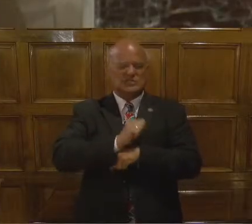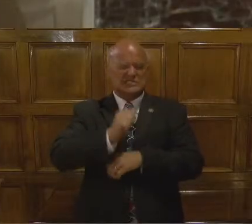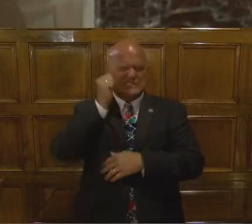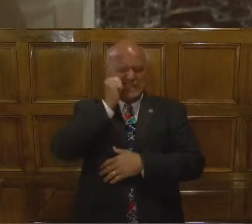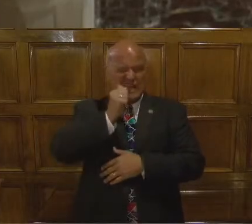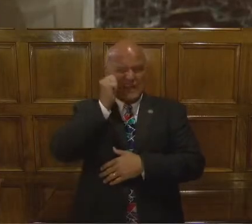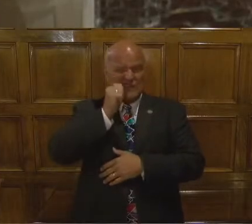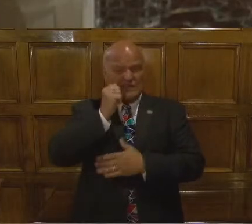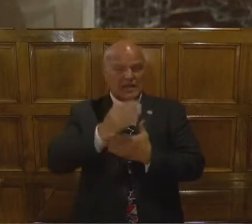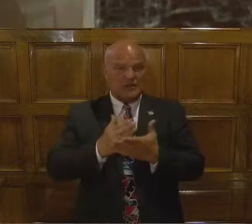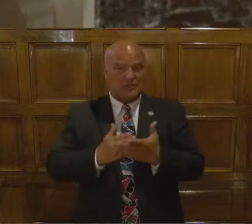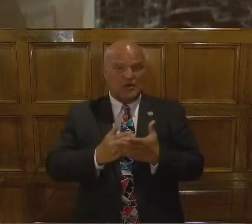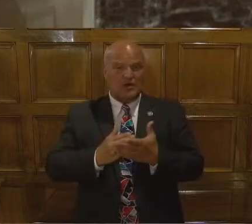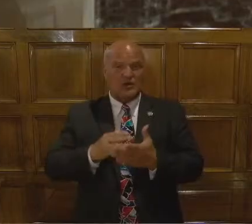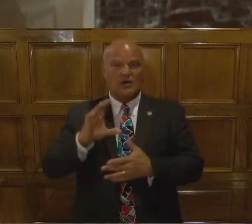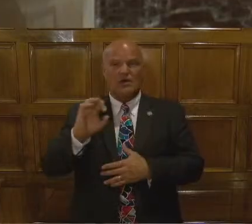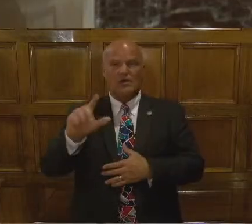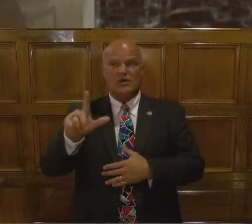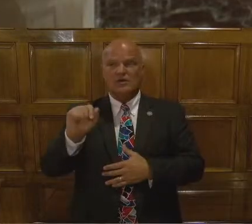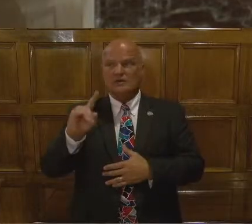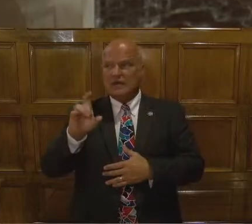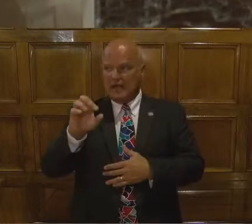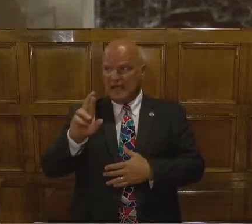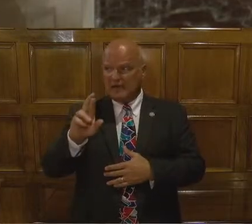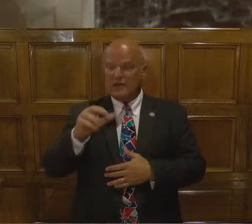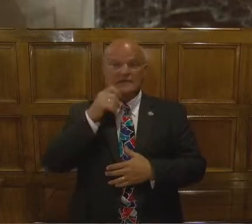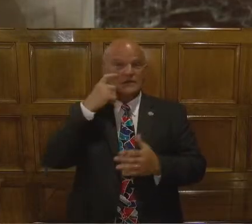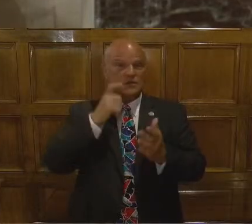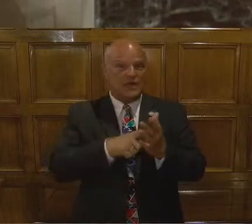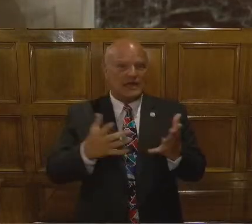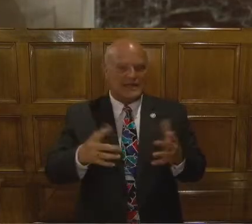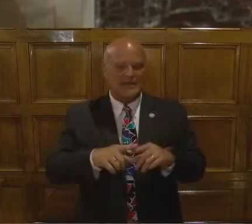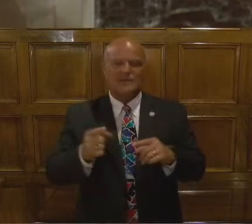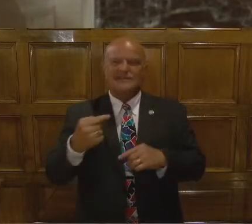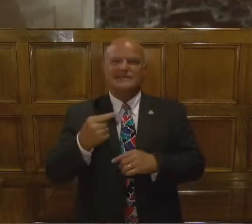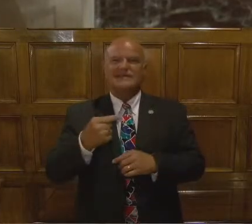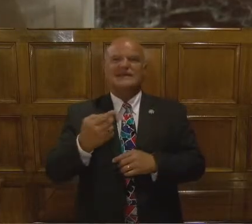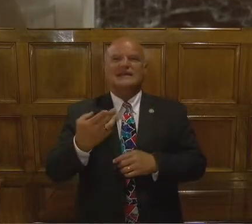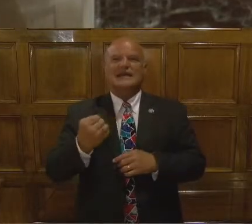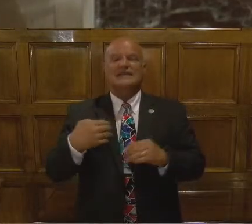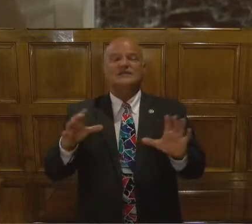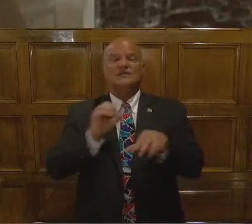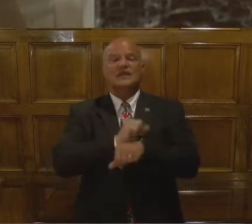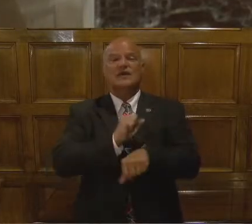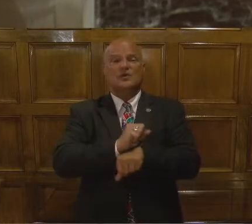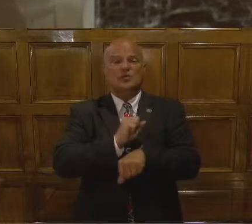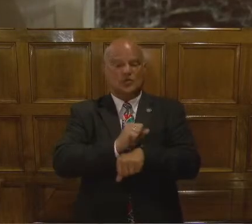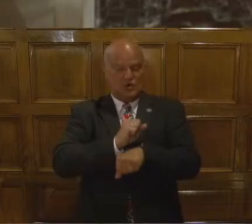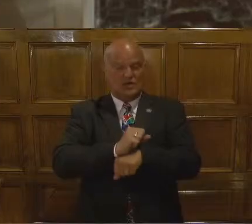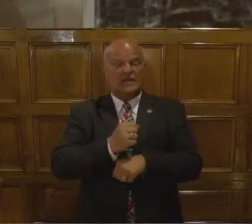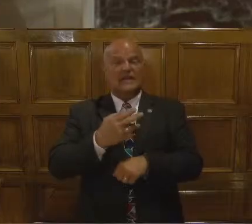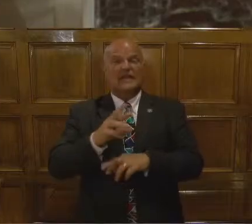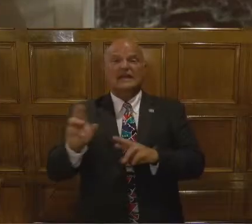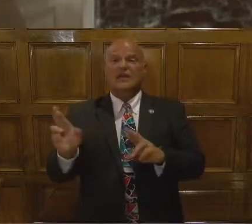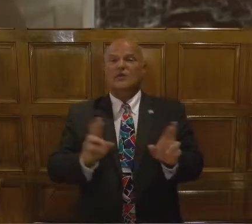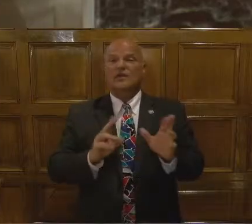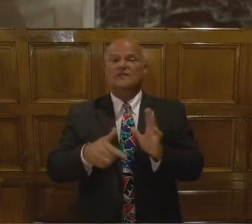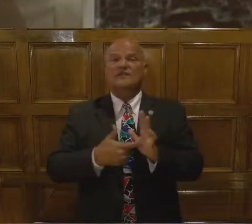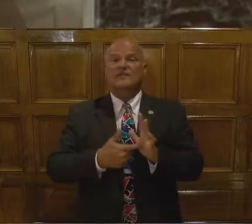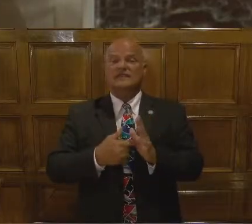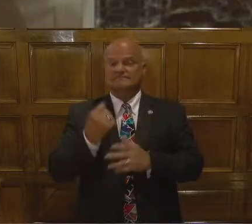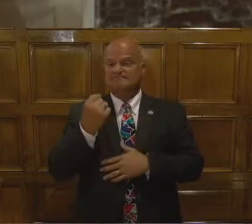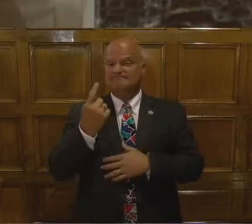And Colonel Ader's here, who I haven't recognized, but he's doing that work. He prepared for this.